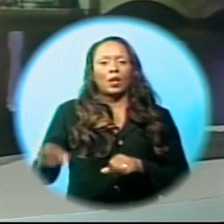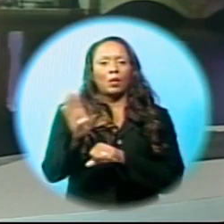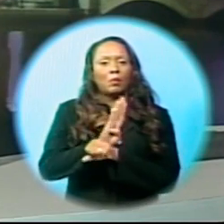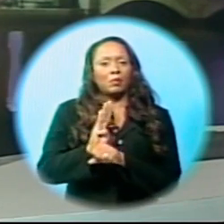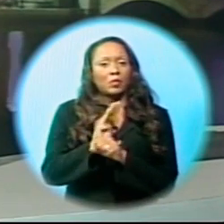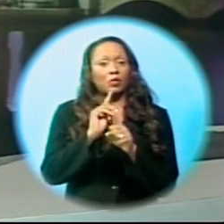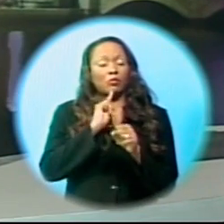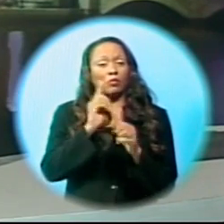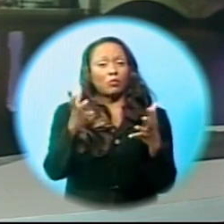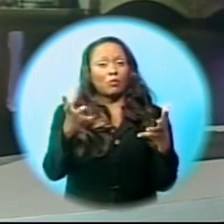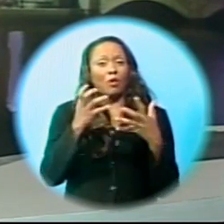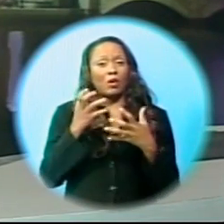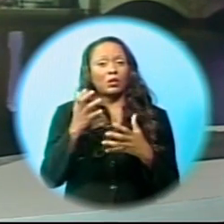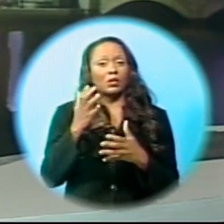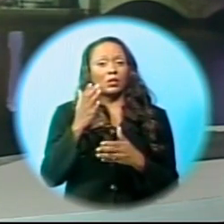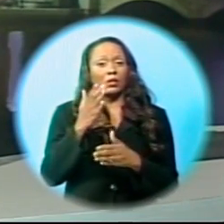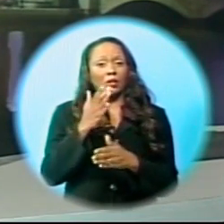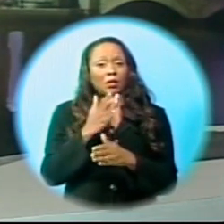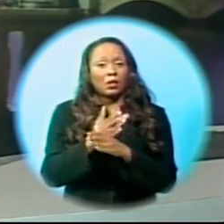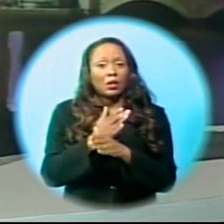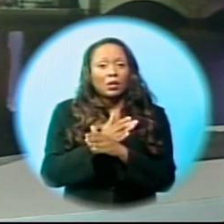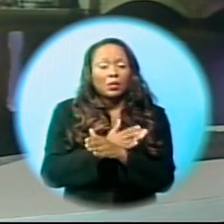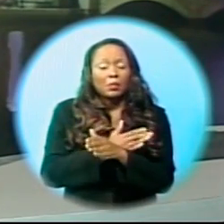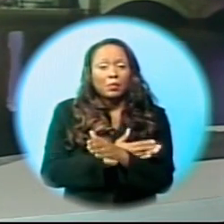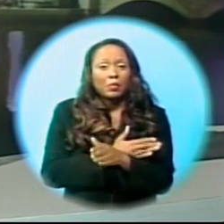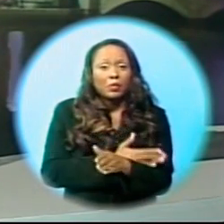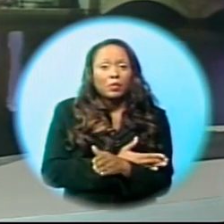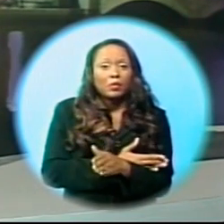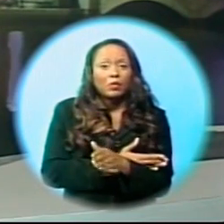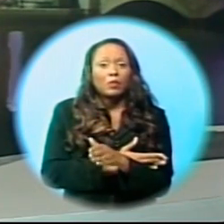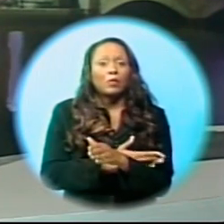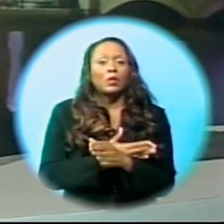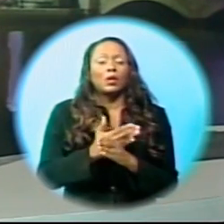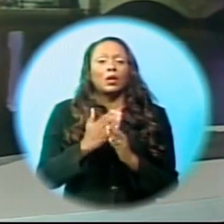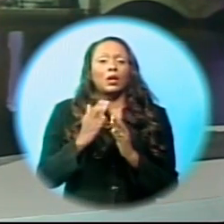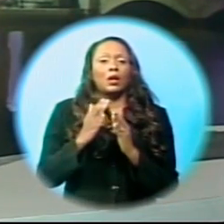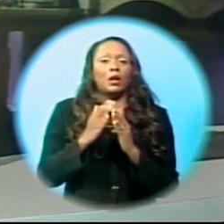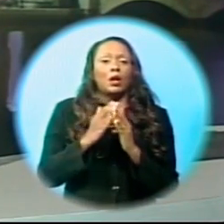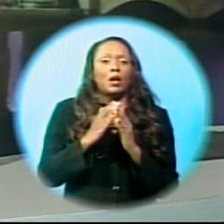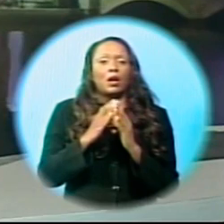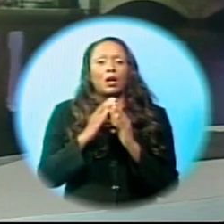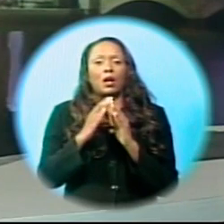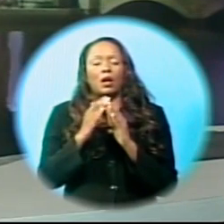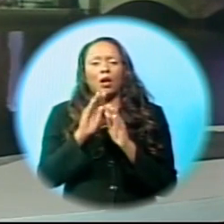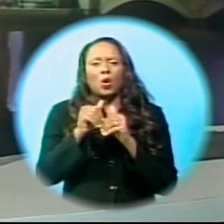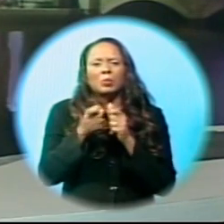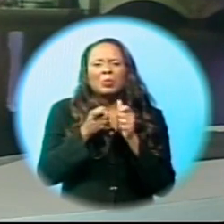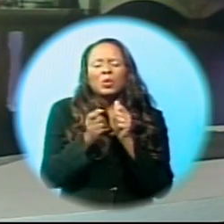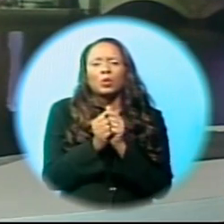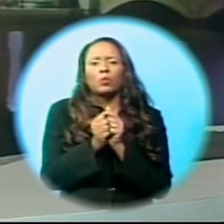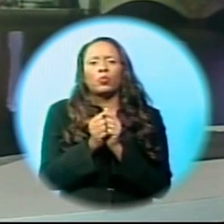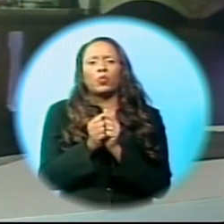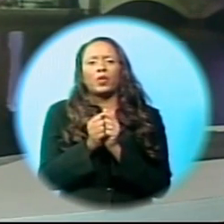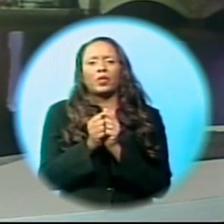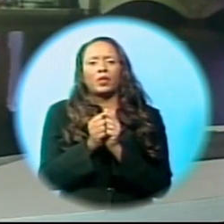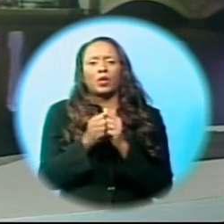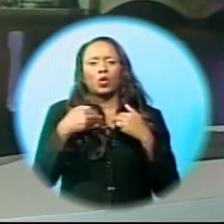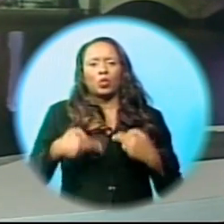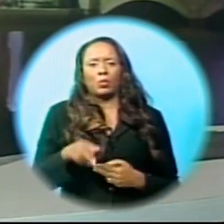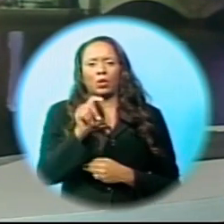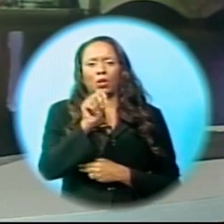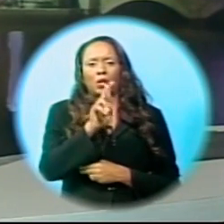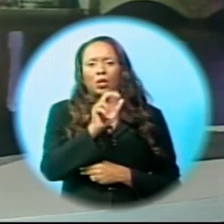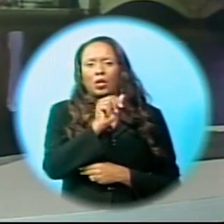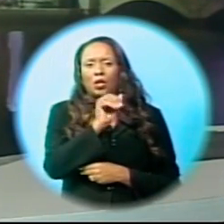is moving to improve its ranking in the 2015 Trafficking in Persons report by the U.S. State Department. Attorney General and Minister of Home